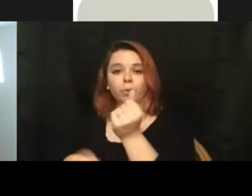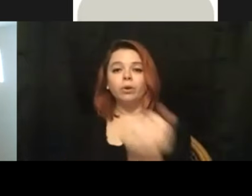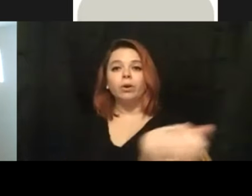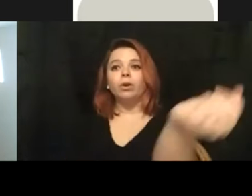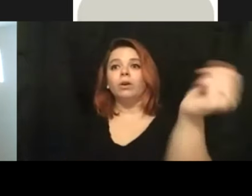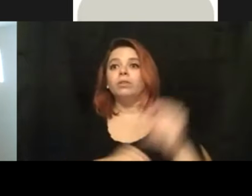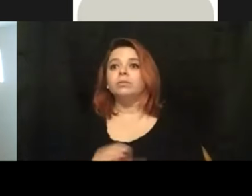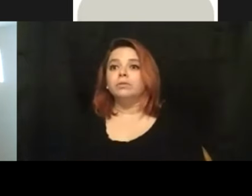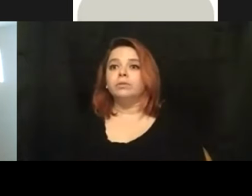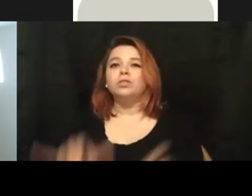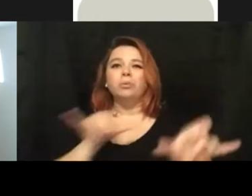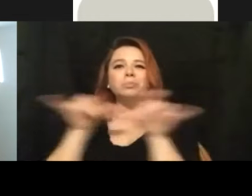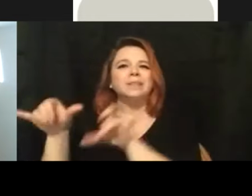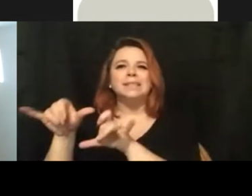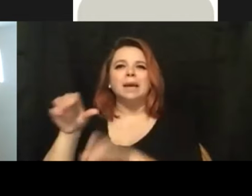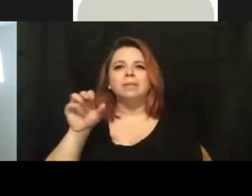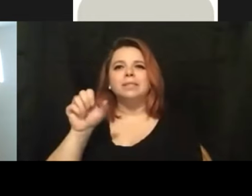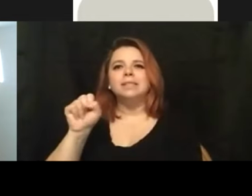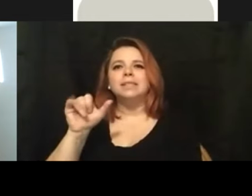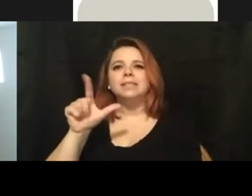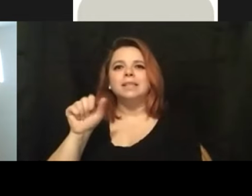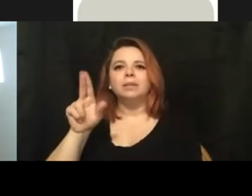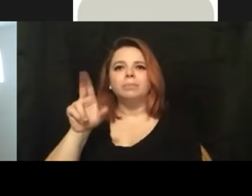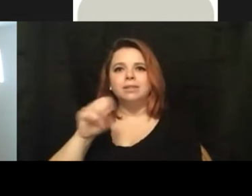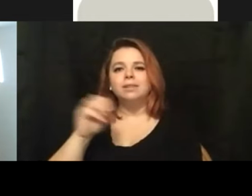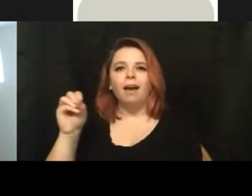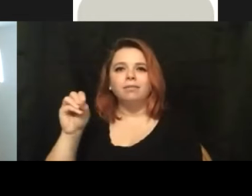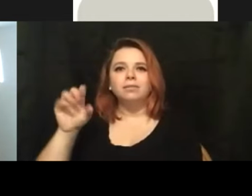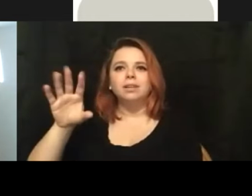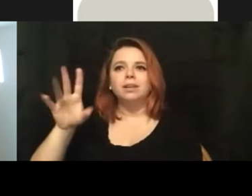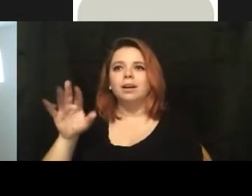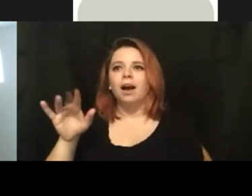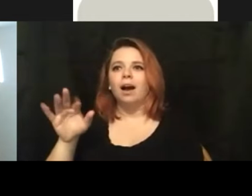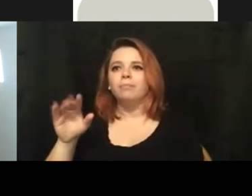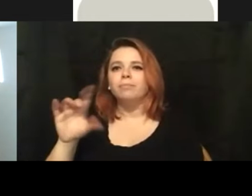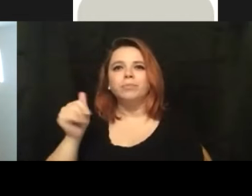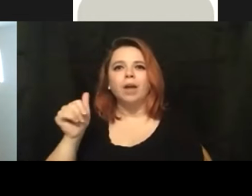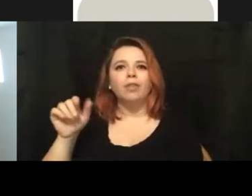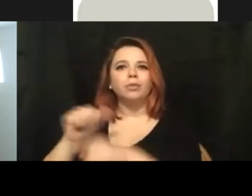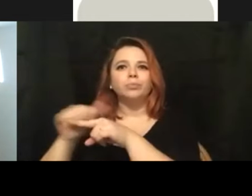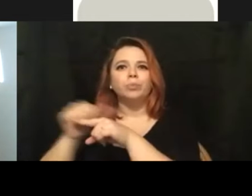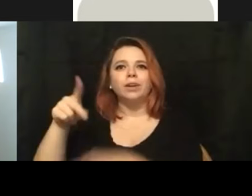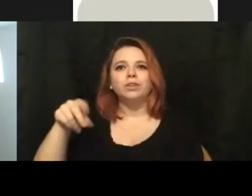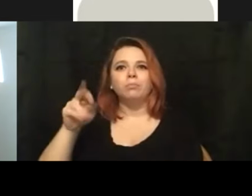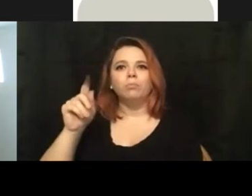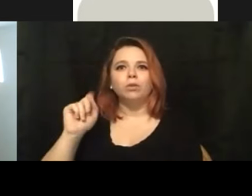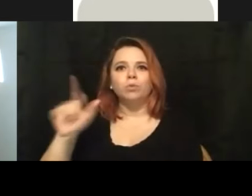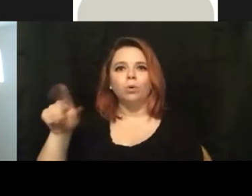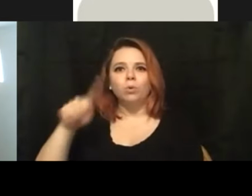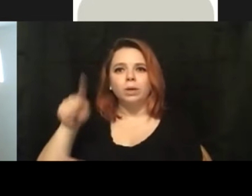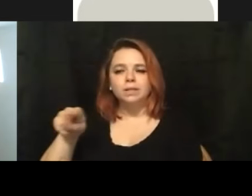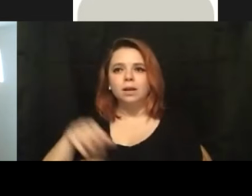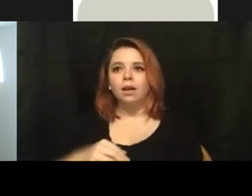right. Read the questions carefully. People often lose points, not because they don't know the information, but because they